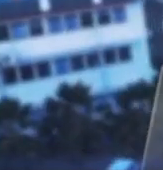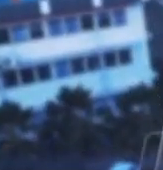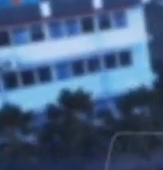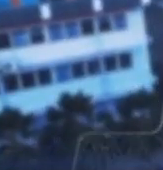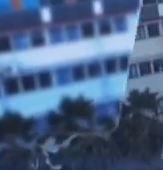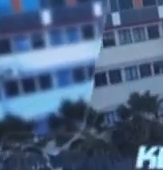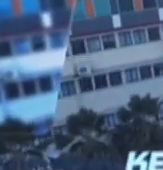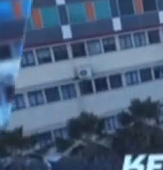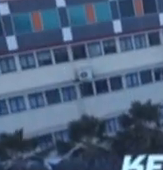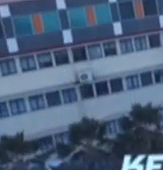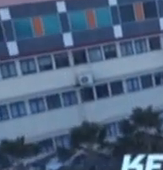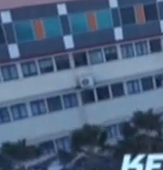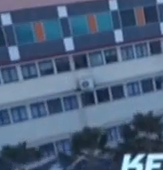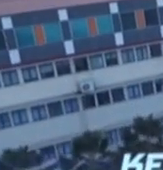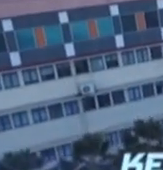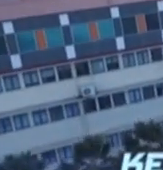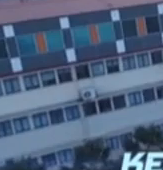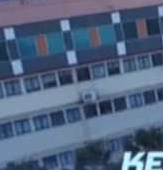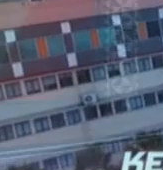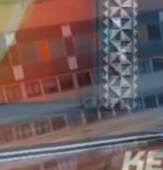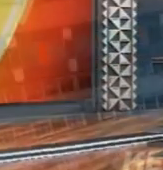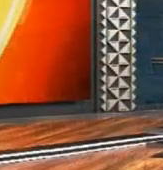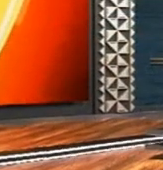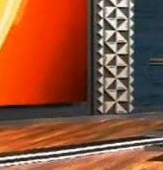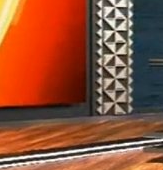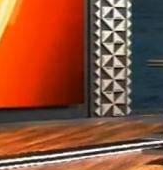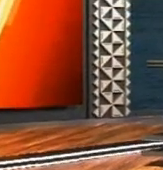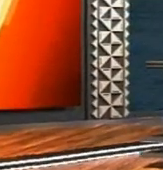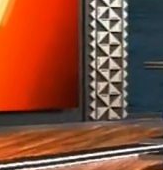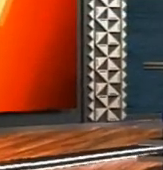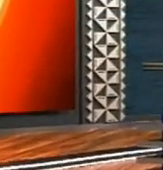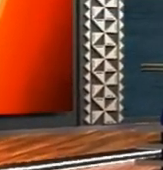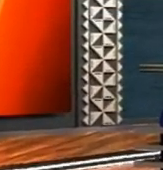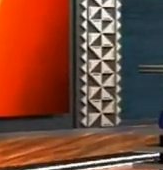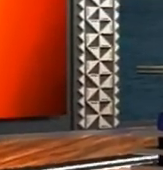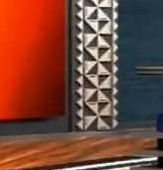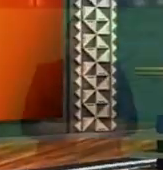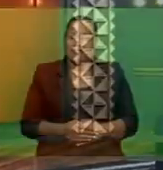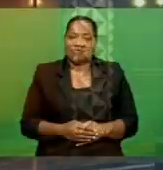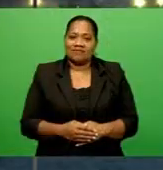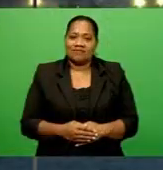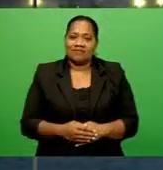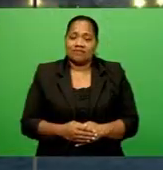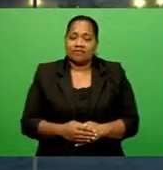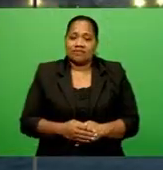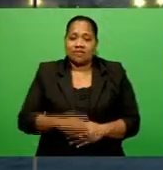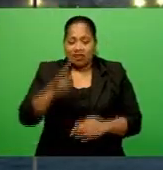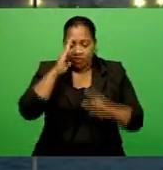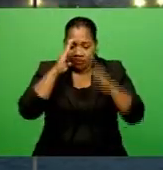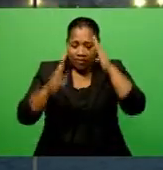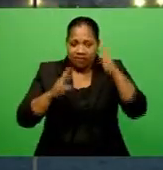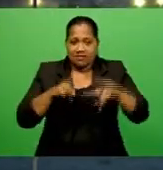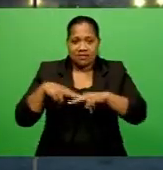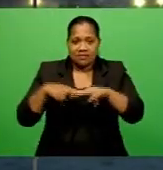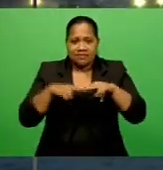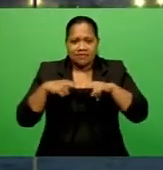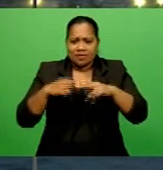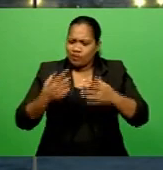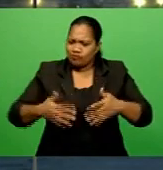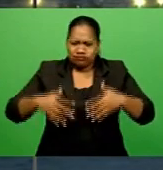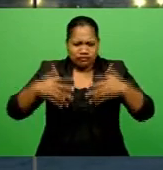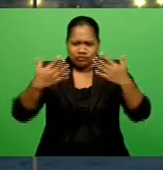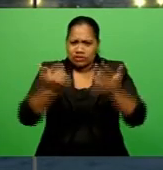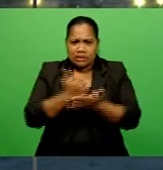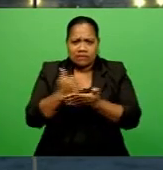From the studios of FBC Suva, Edwin Nunn. Kuluvinaka, Fiji. A large number of child